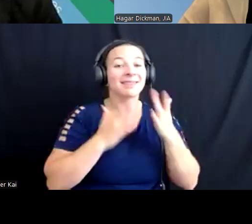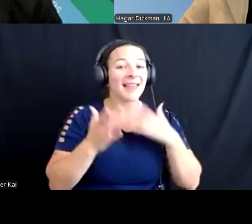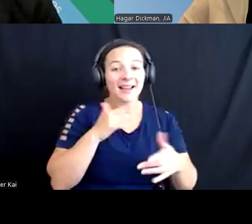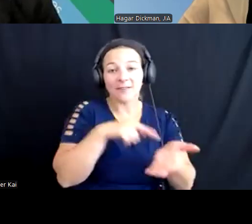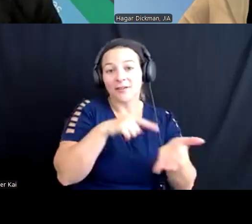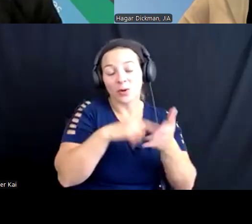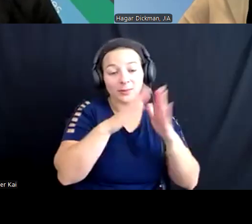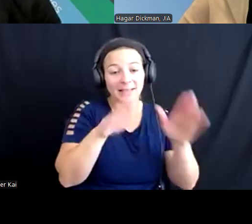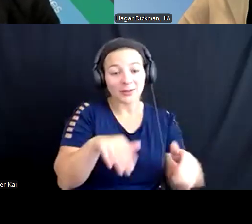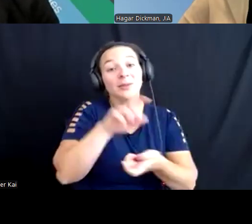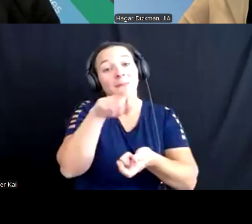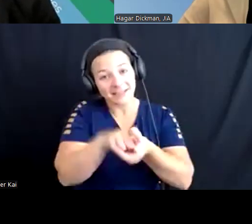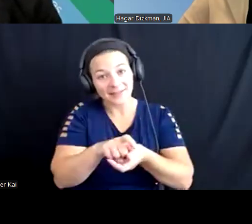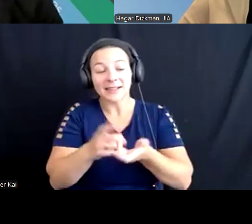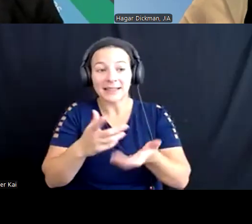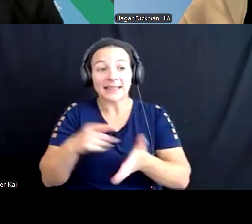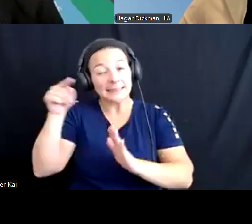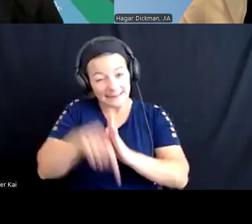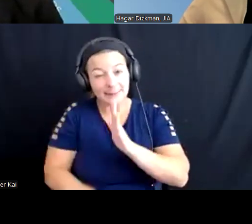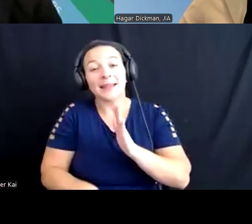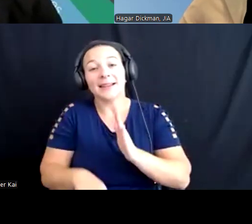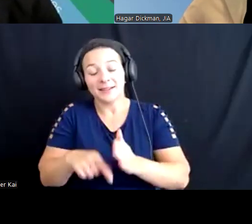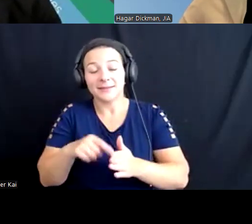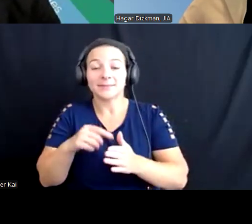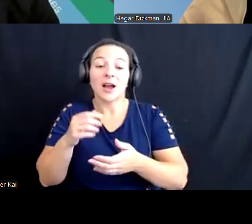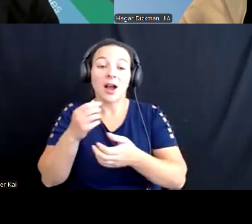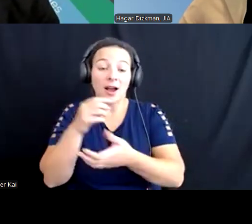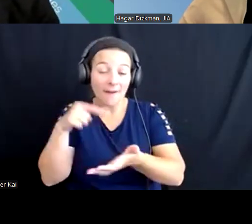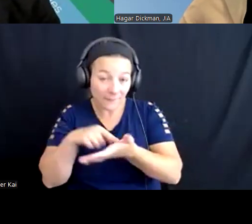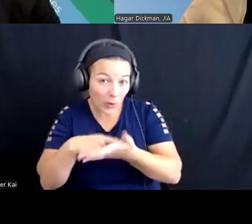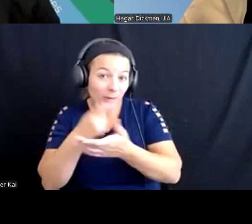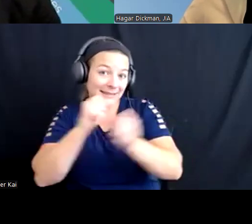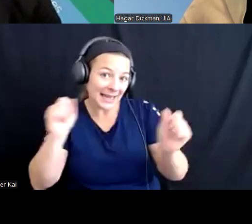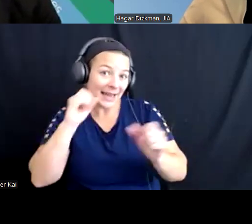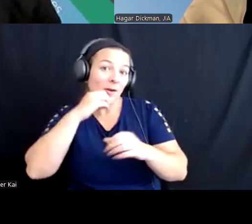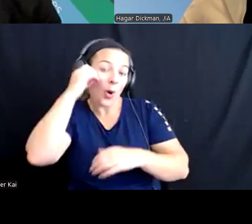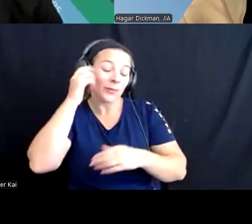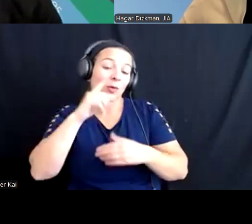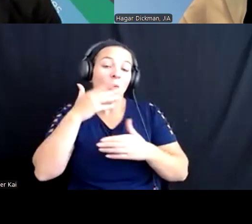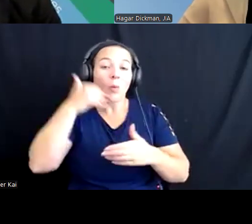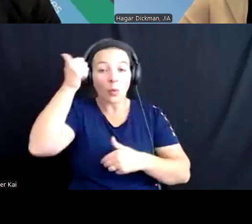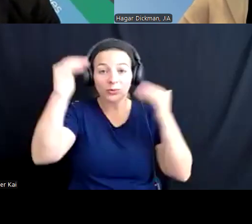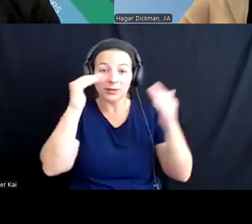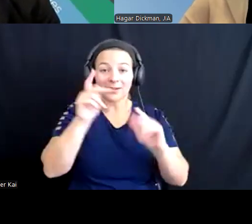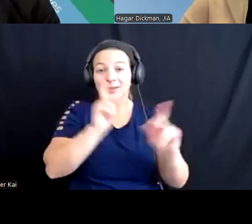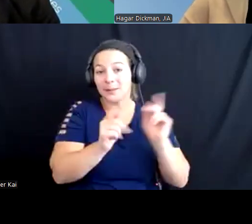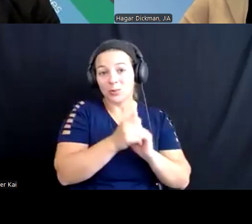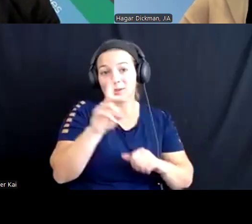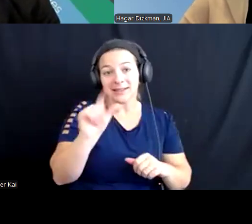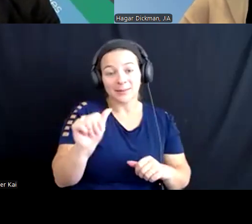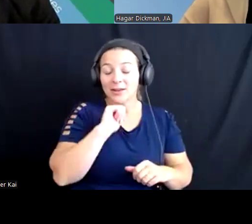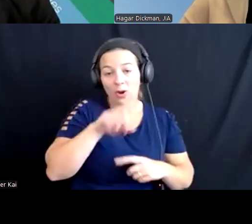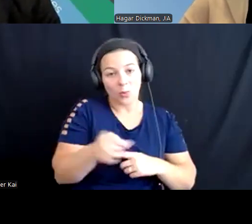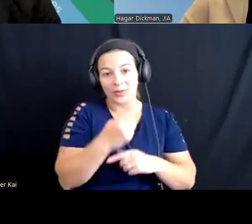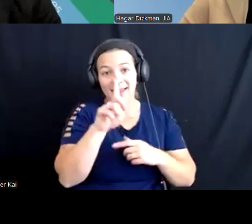more specifically, deeply affordable, accessible, and safe housing for older adults and persons with disabilities, isn't just an LA